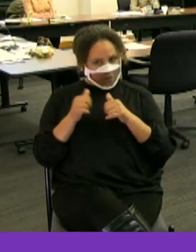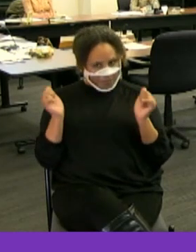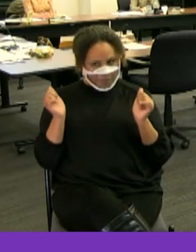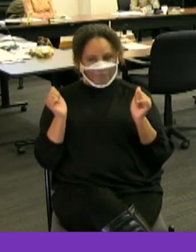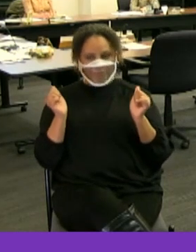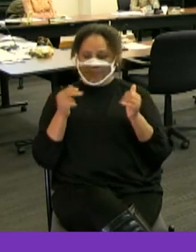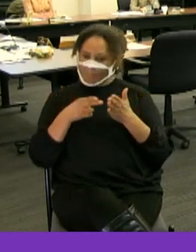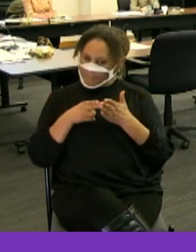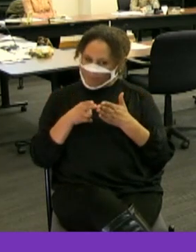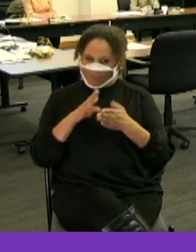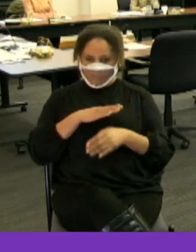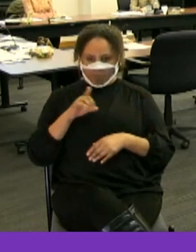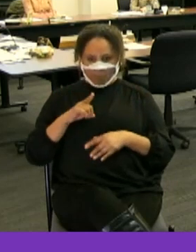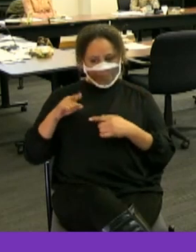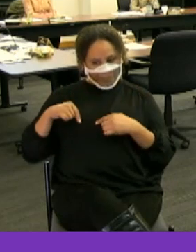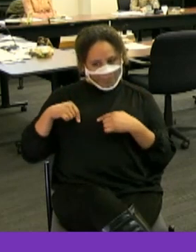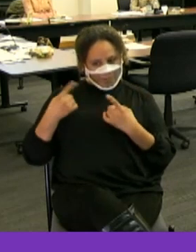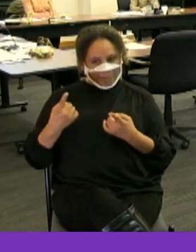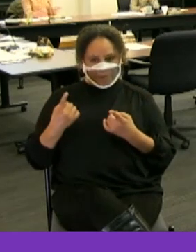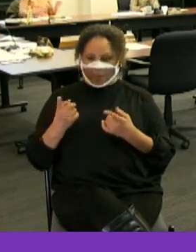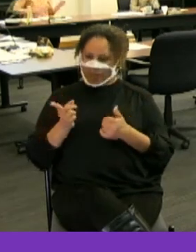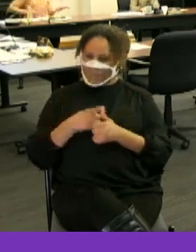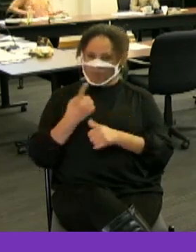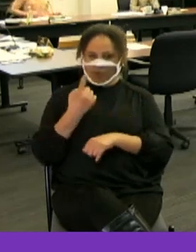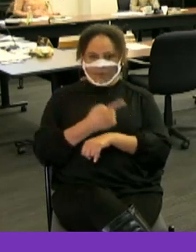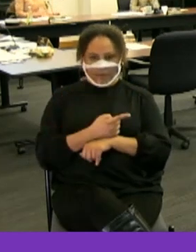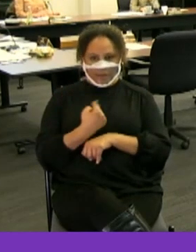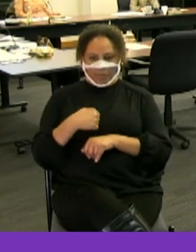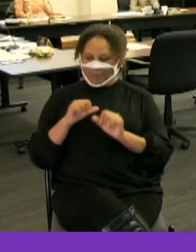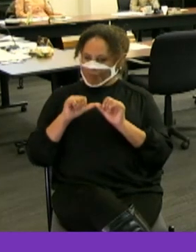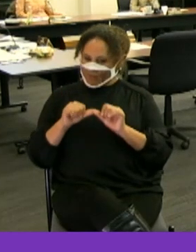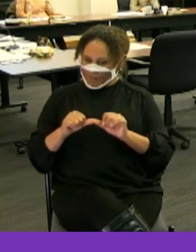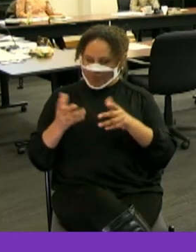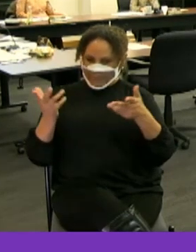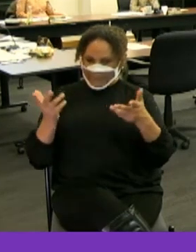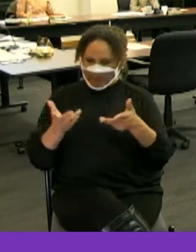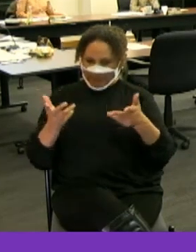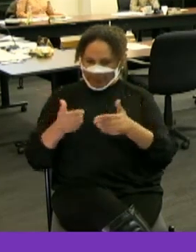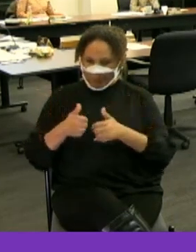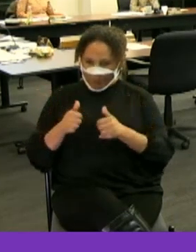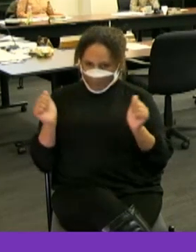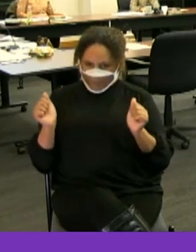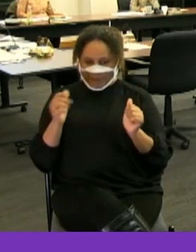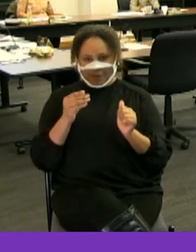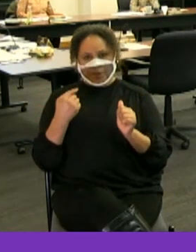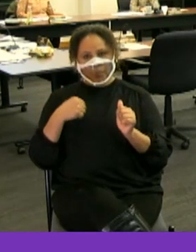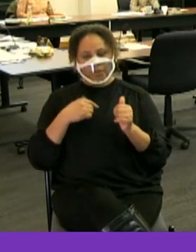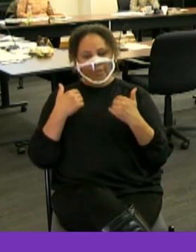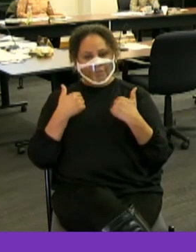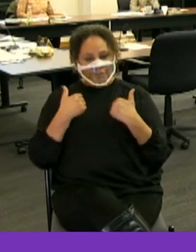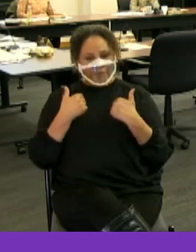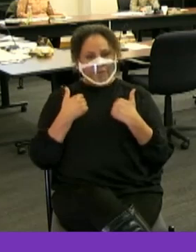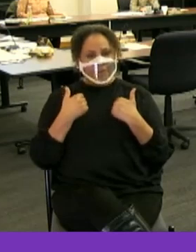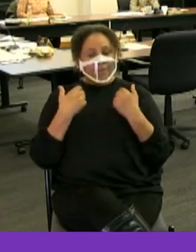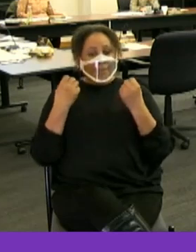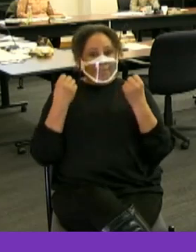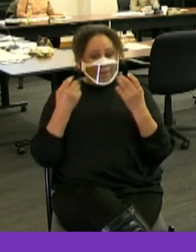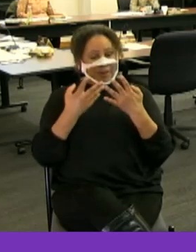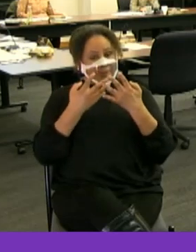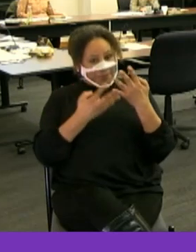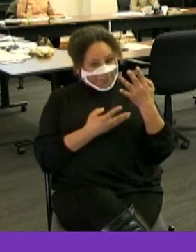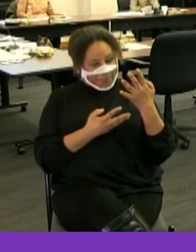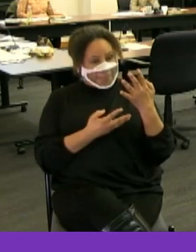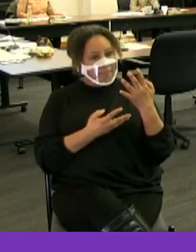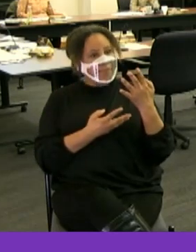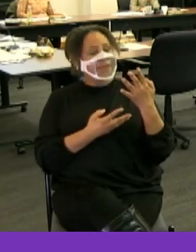from day one. We have those conversations ongoing. We have had significant and sizable contingency lists over